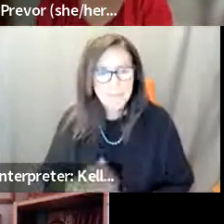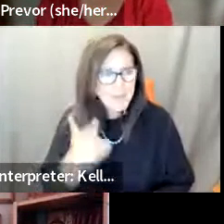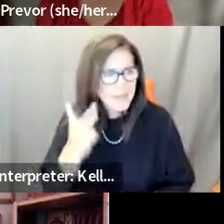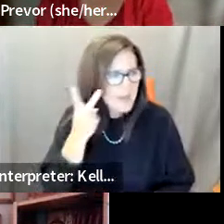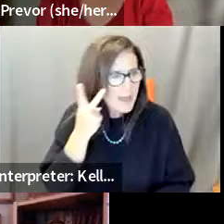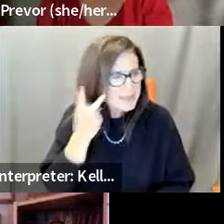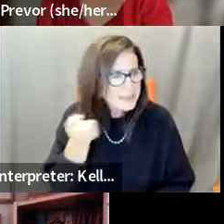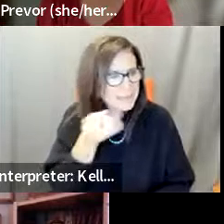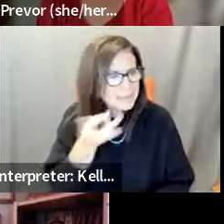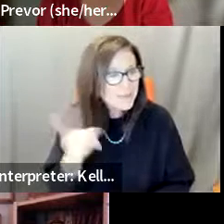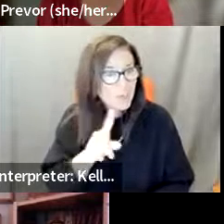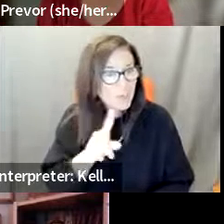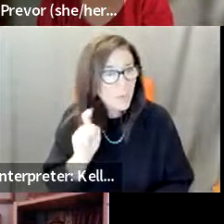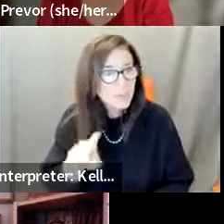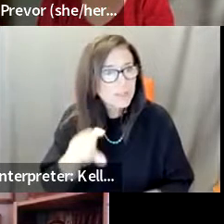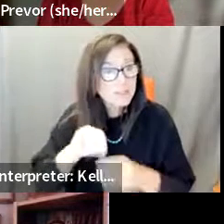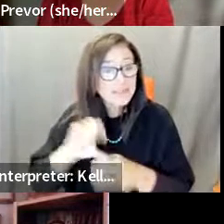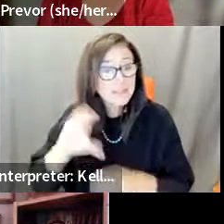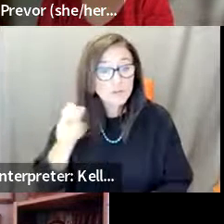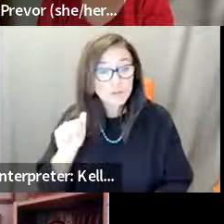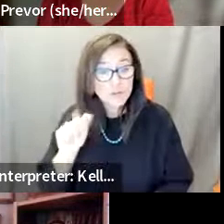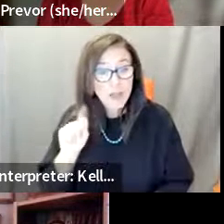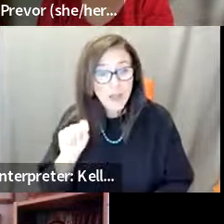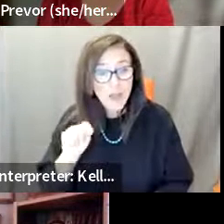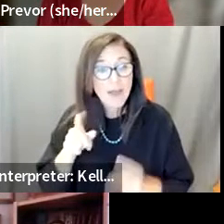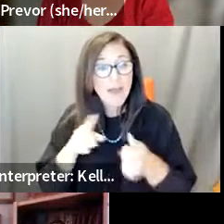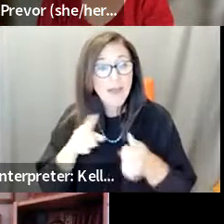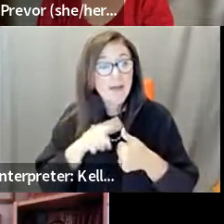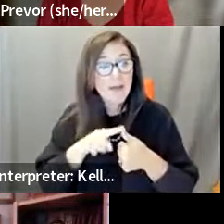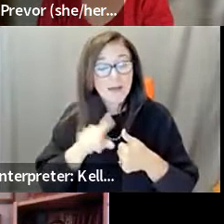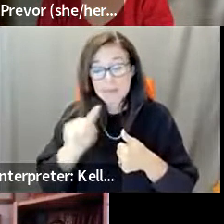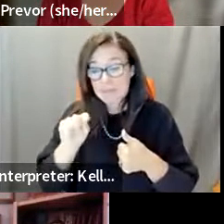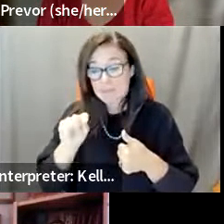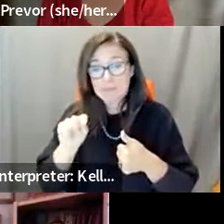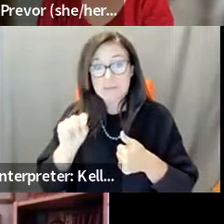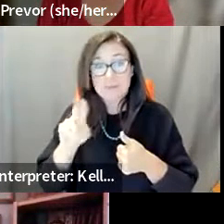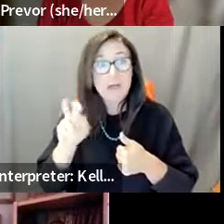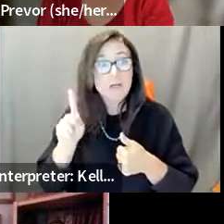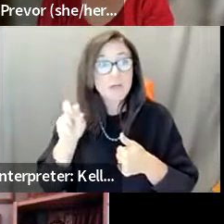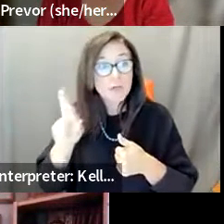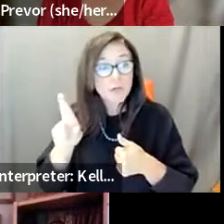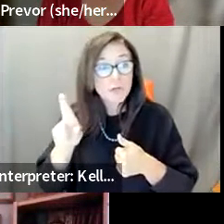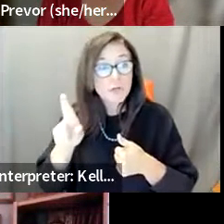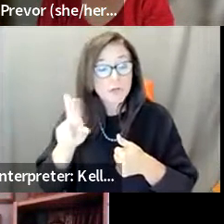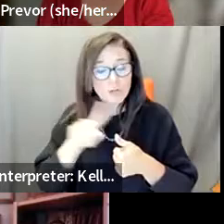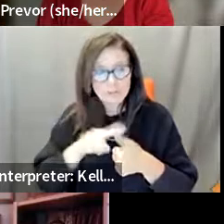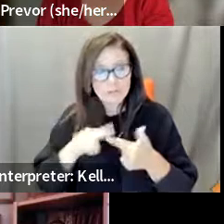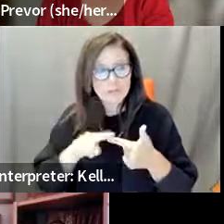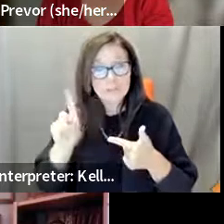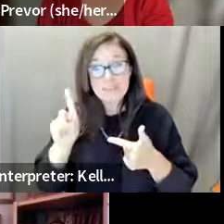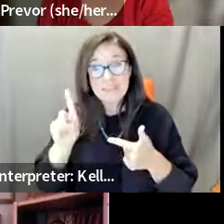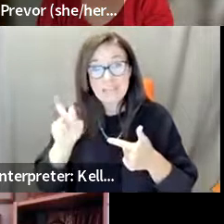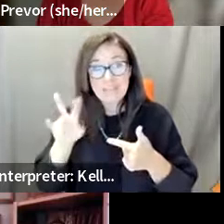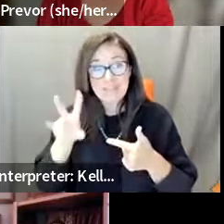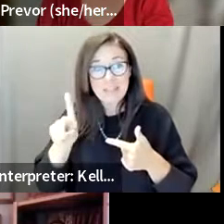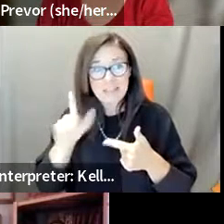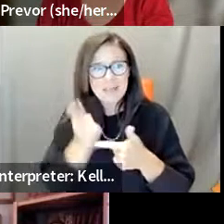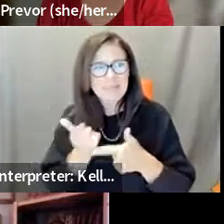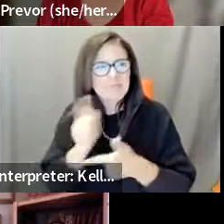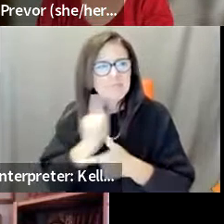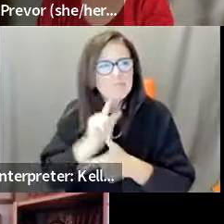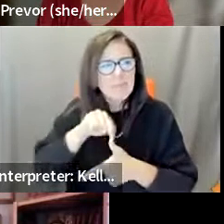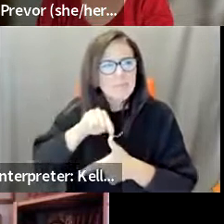from Tucker and from David. I'm going to start with Tucker, and Tucker, I'm not